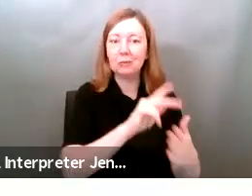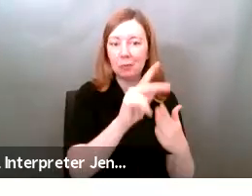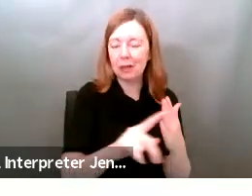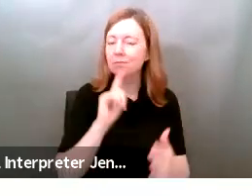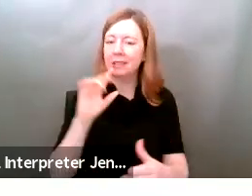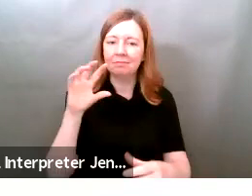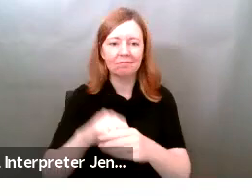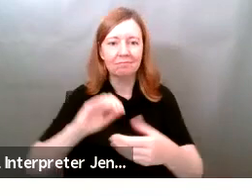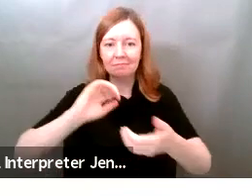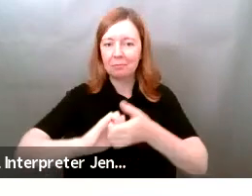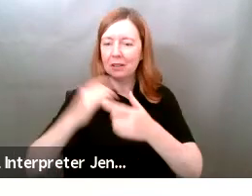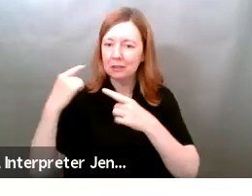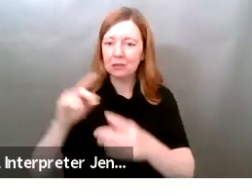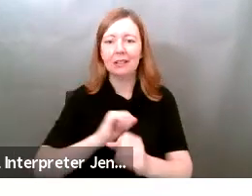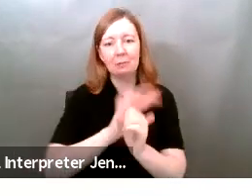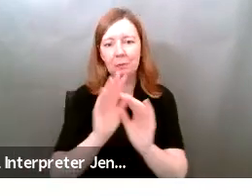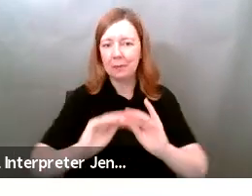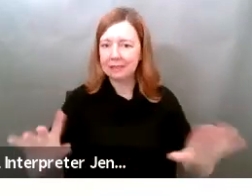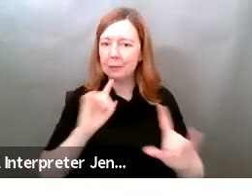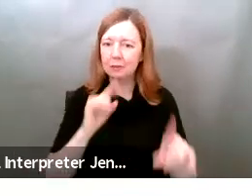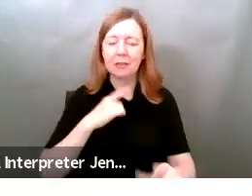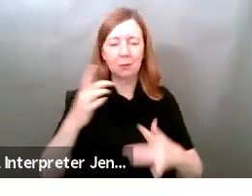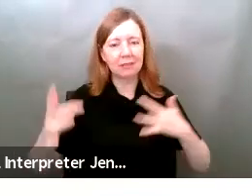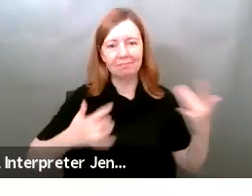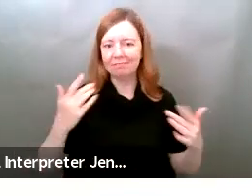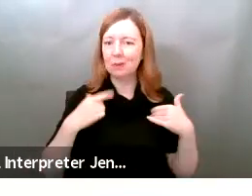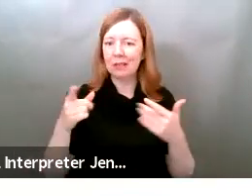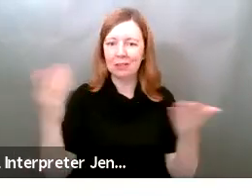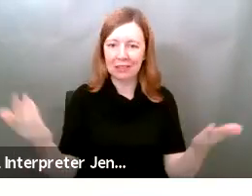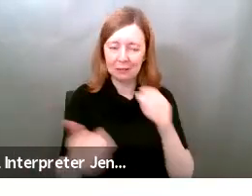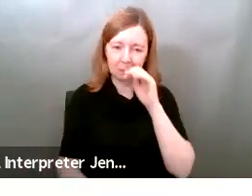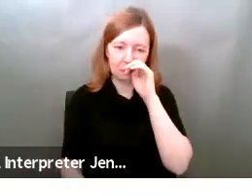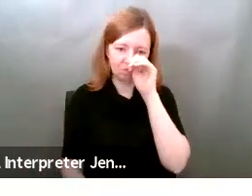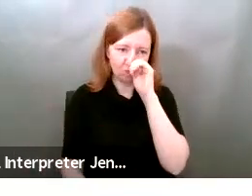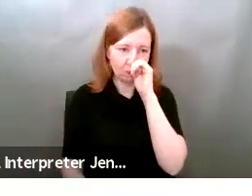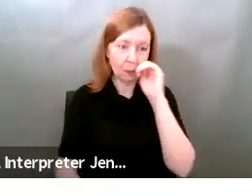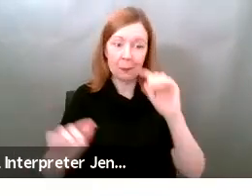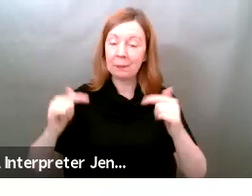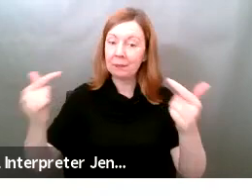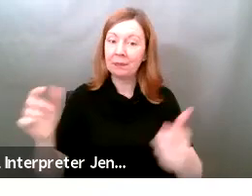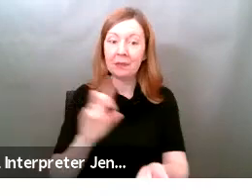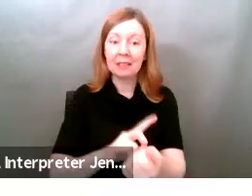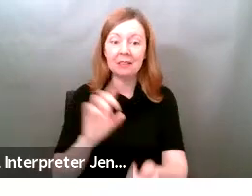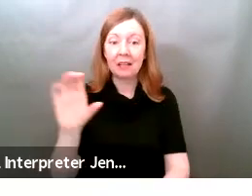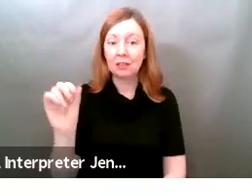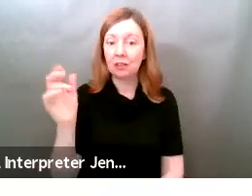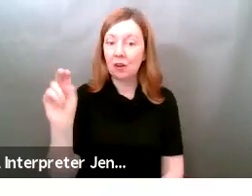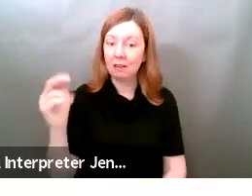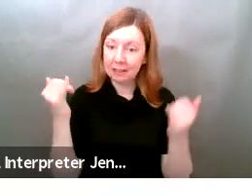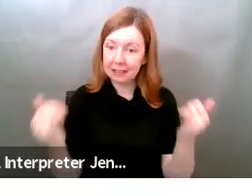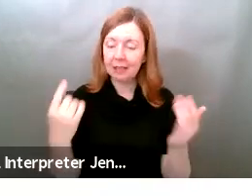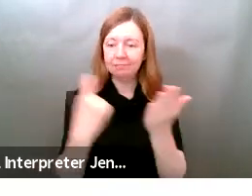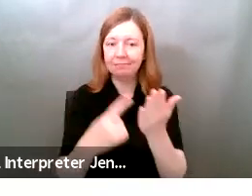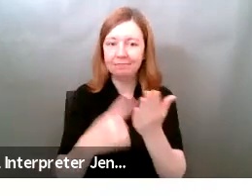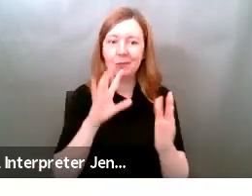really great partner throughout the pandemic response. So we're excited to have her here tonight. So I'm going to turn it over to Dr. Coffin now to share information with you all